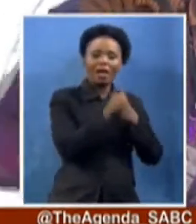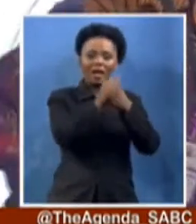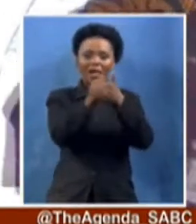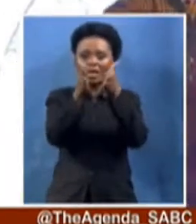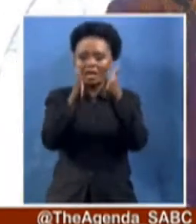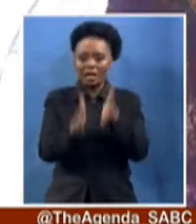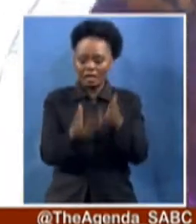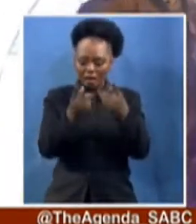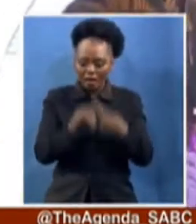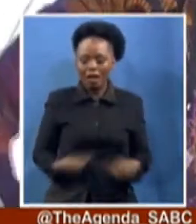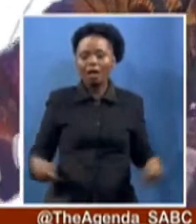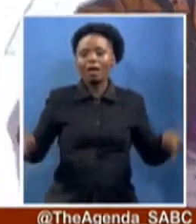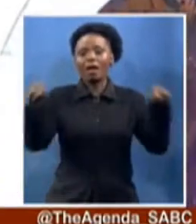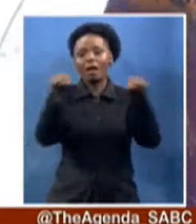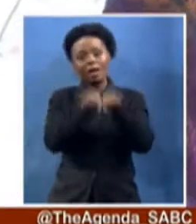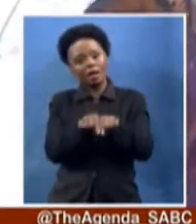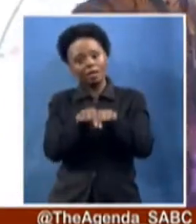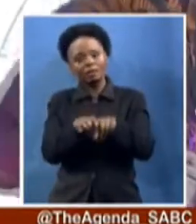were